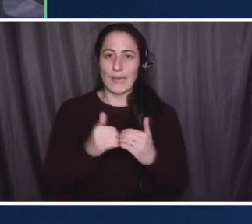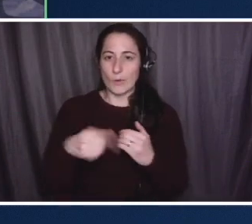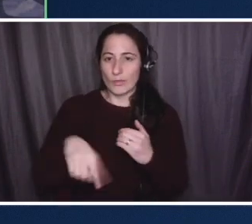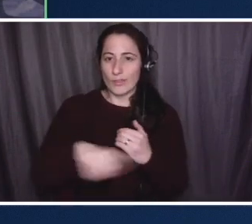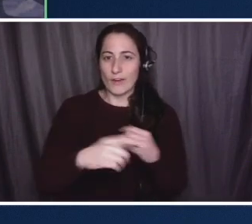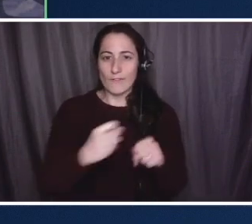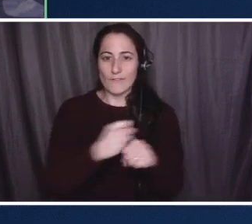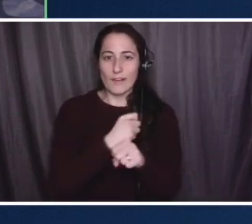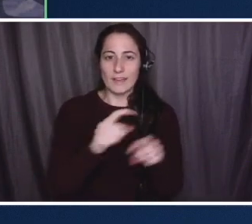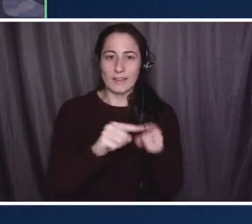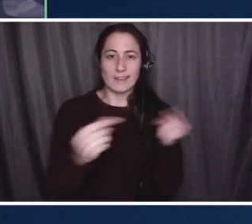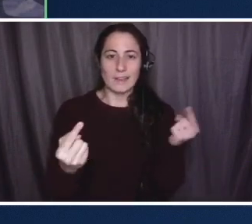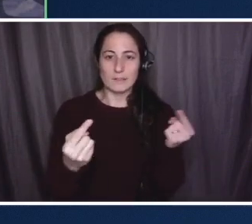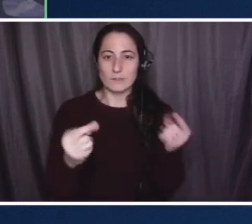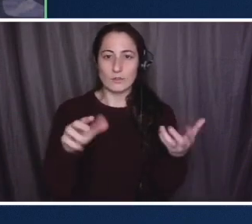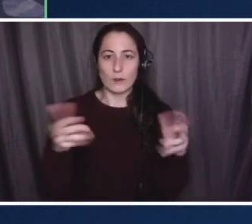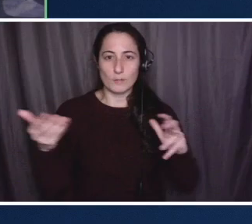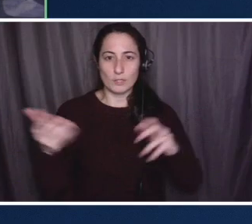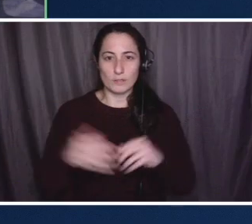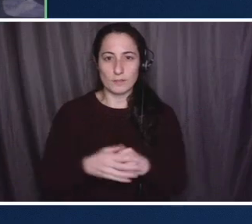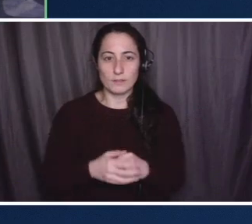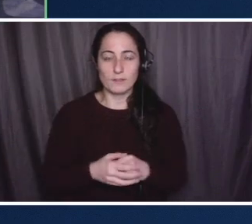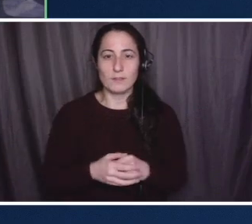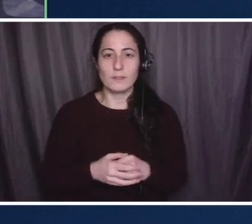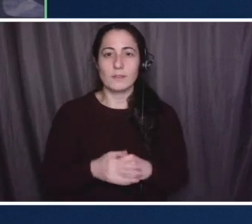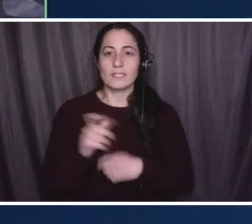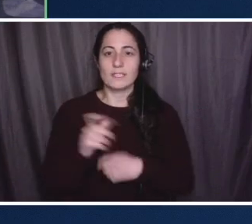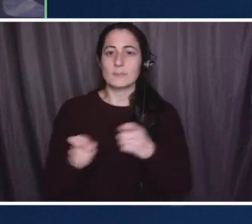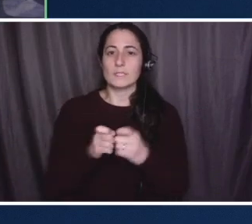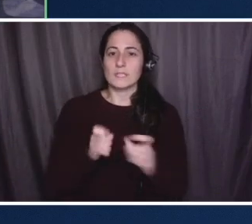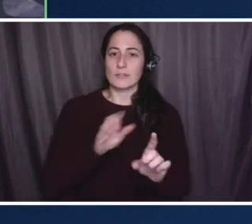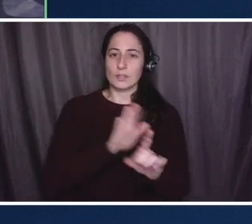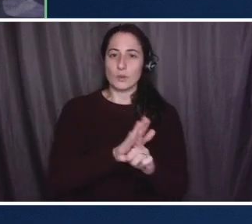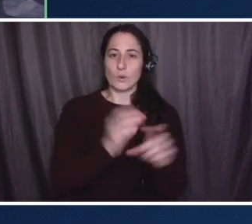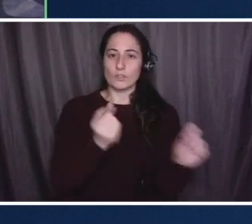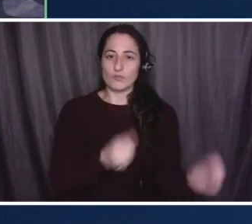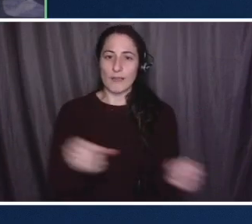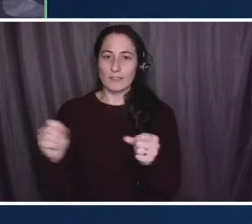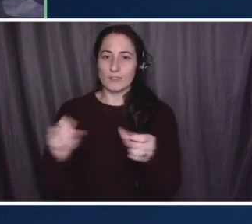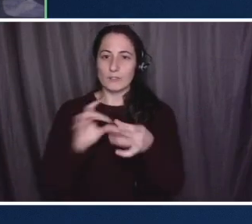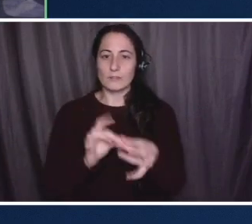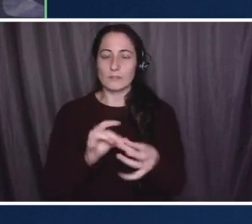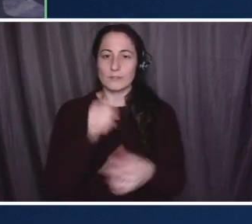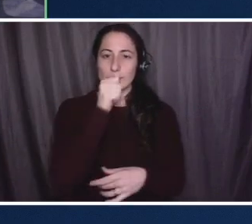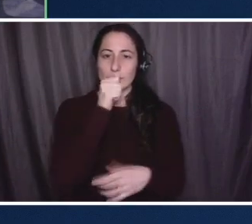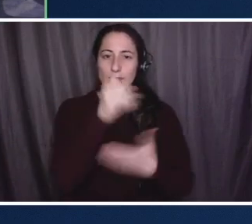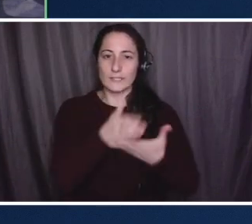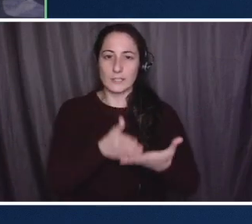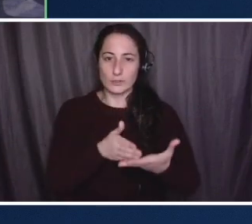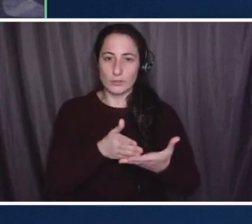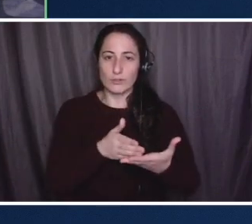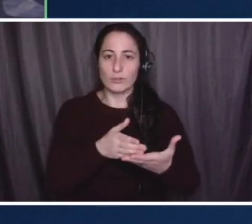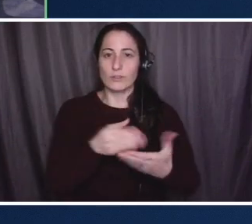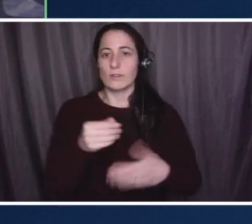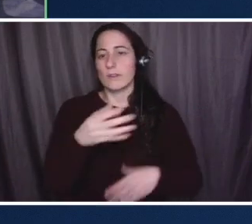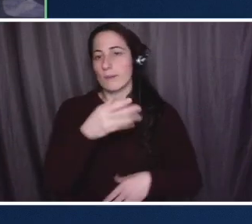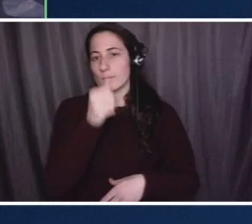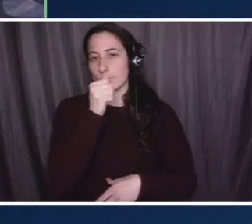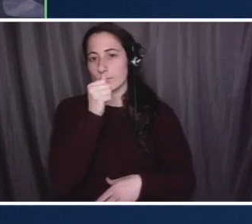particularly your strategies around engaging the private sector and private sector associations. Thank